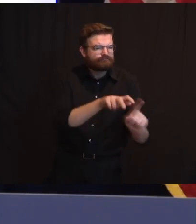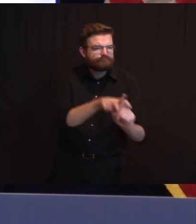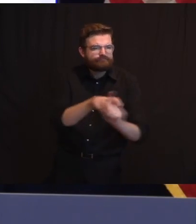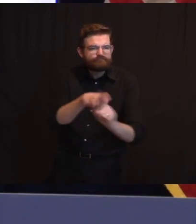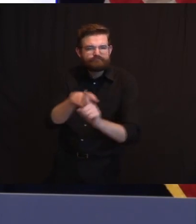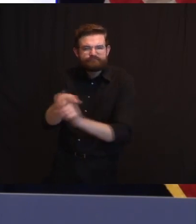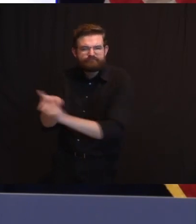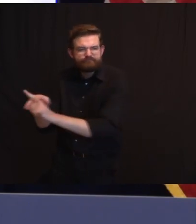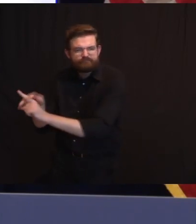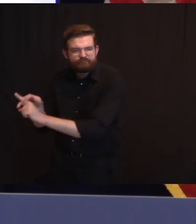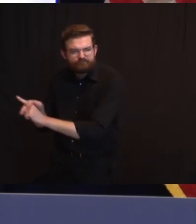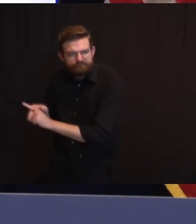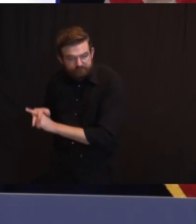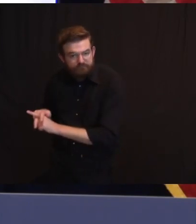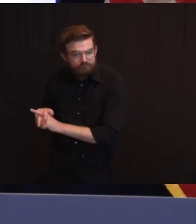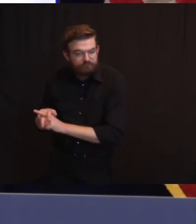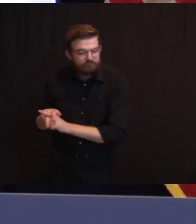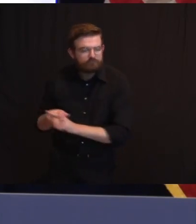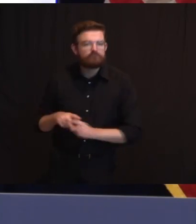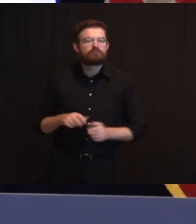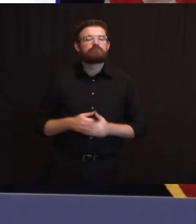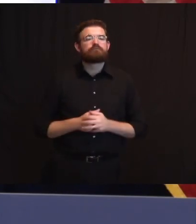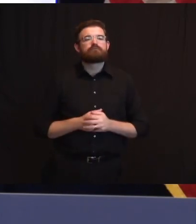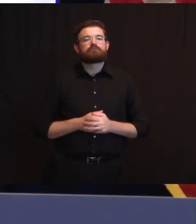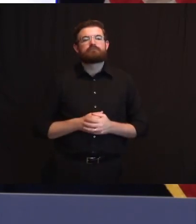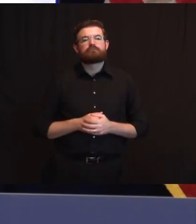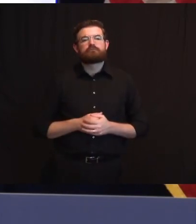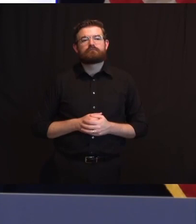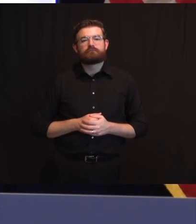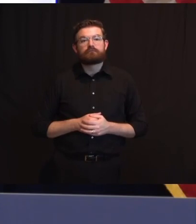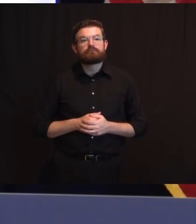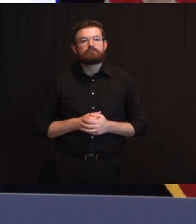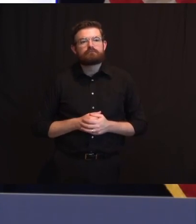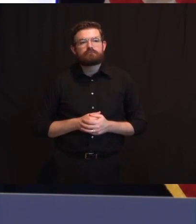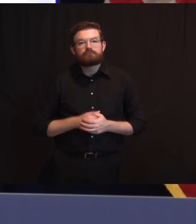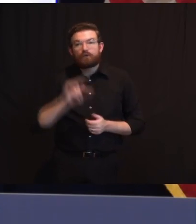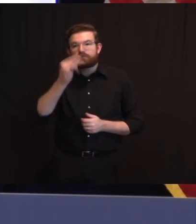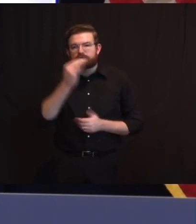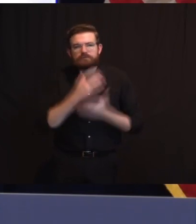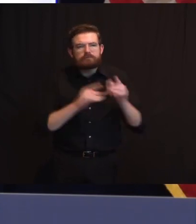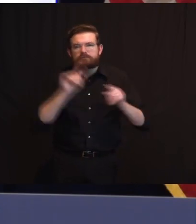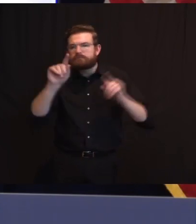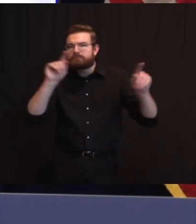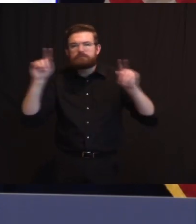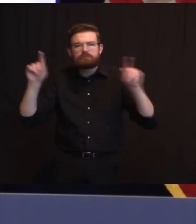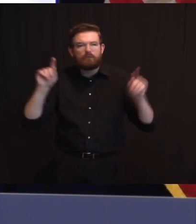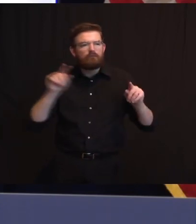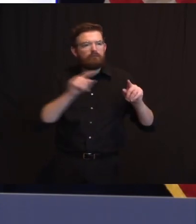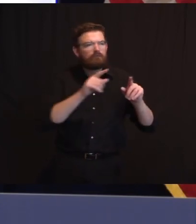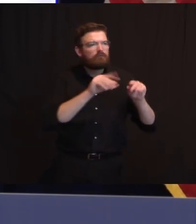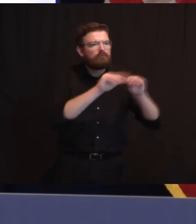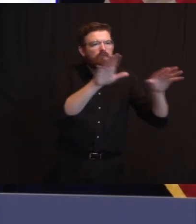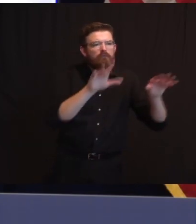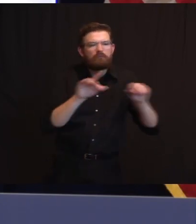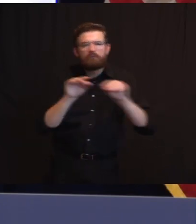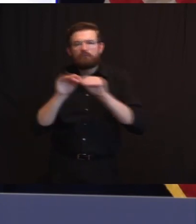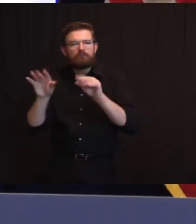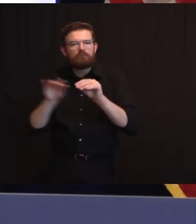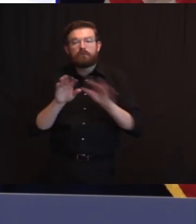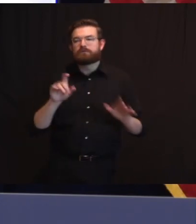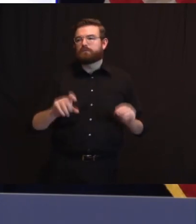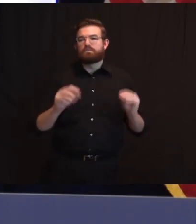work in areas with increasing COVID-19 cases. The work to increase the community contact tracing